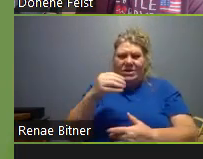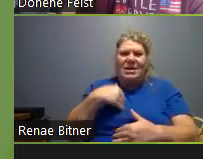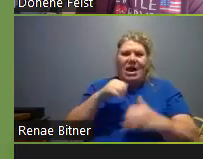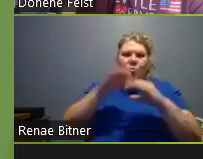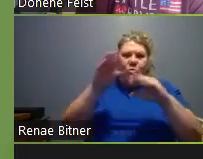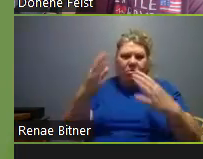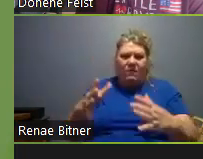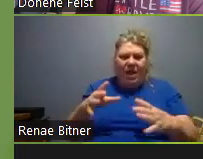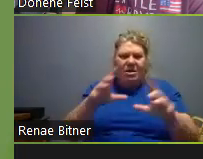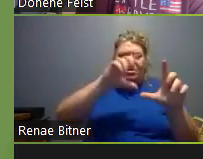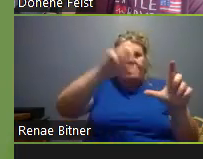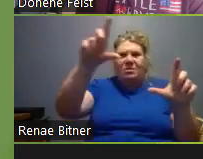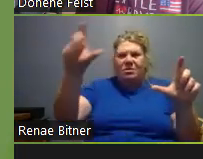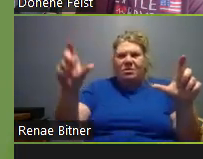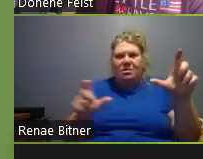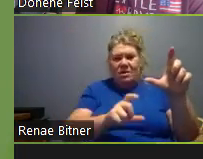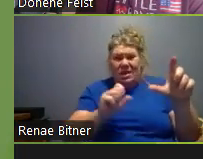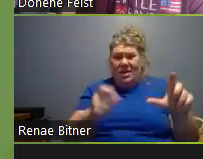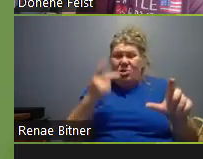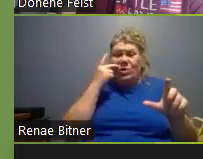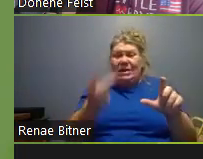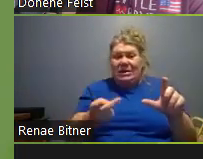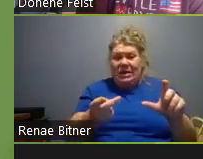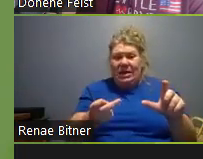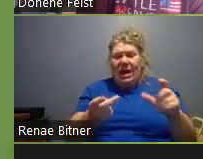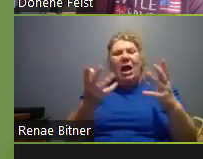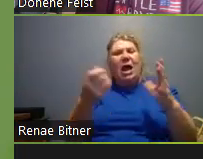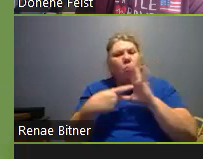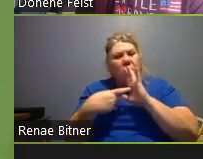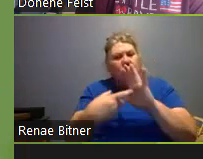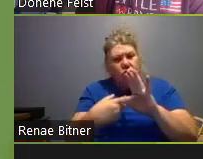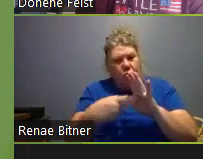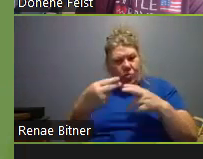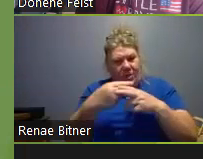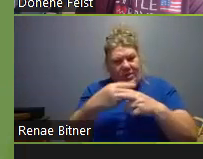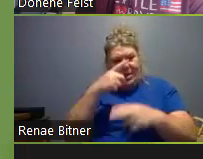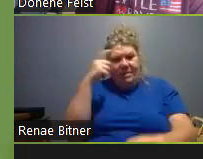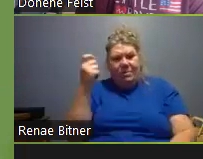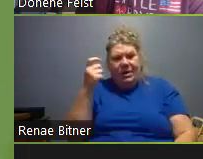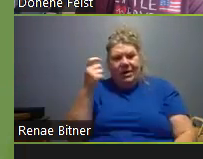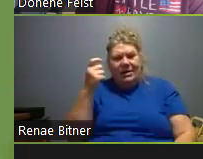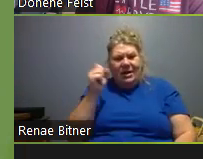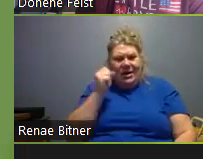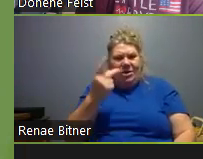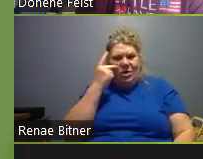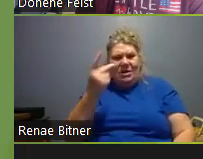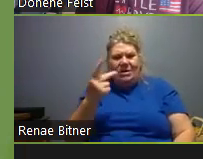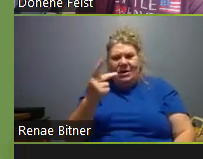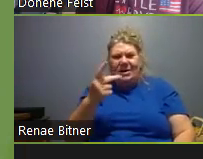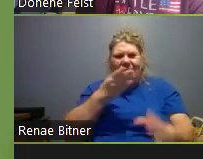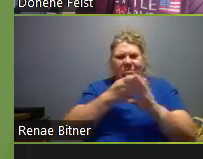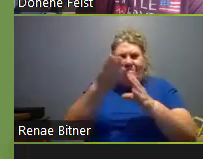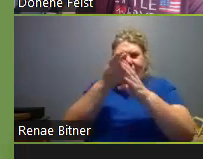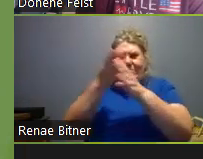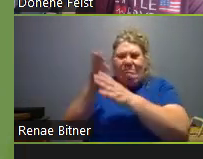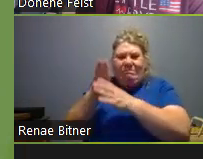you can see that, and I wanted to show this because you can see the very many service